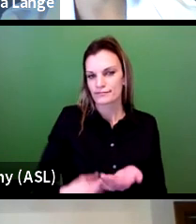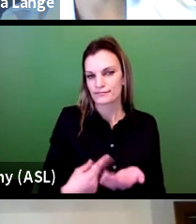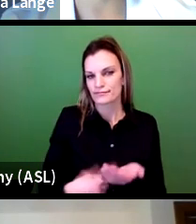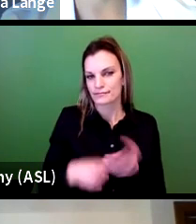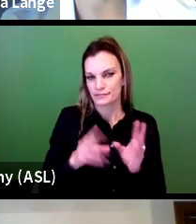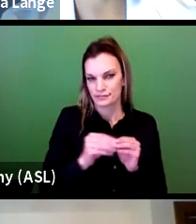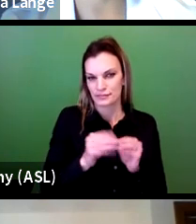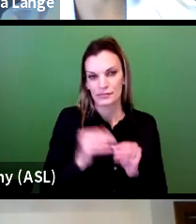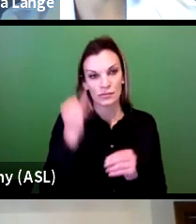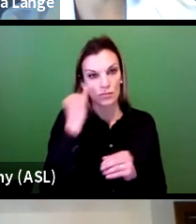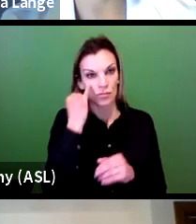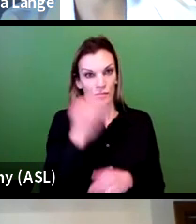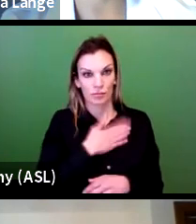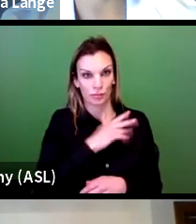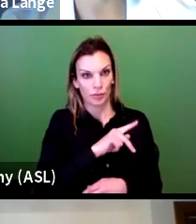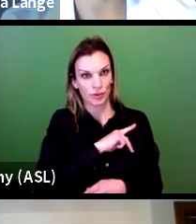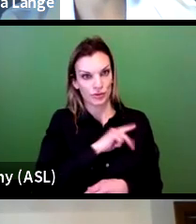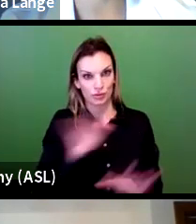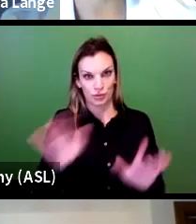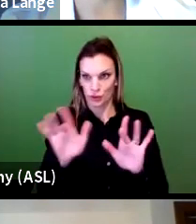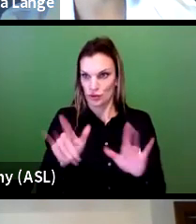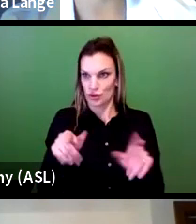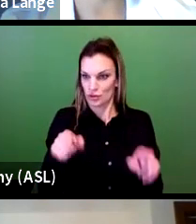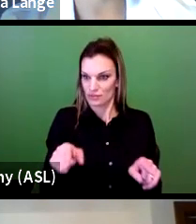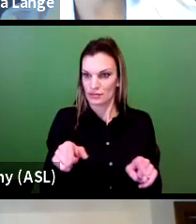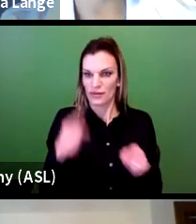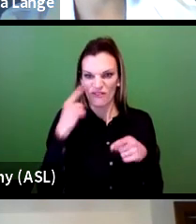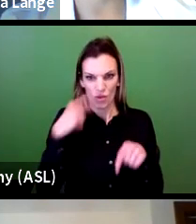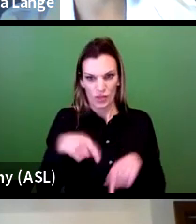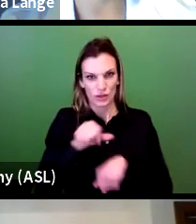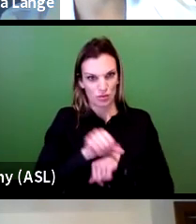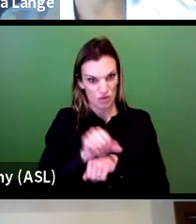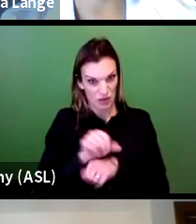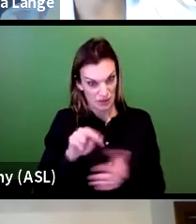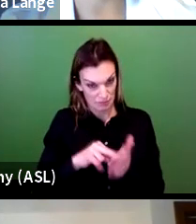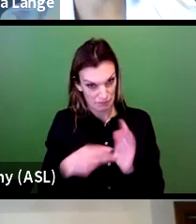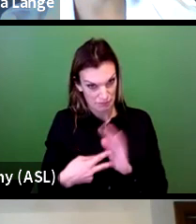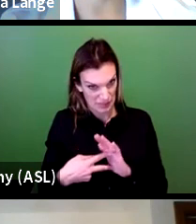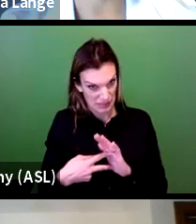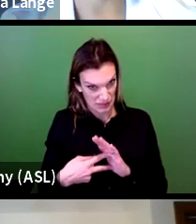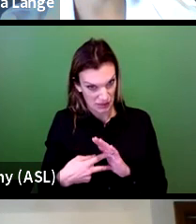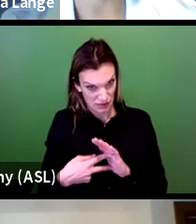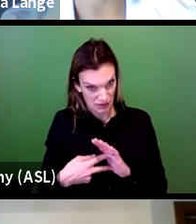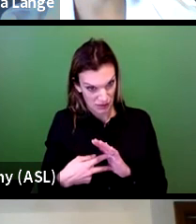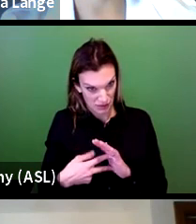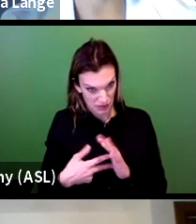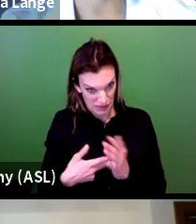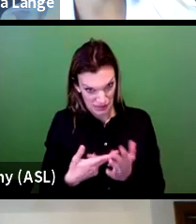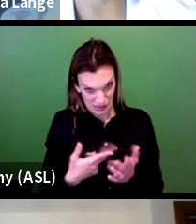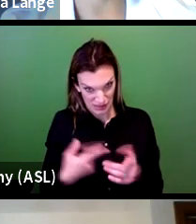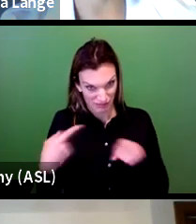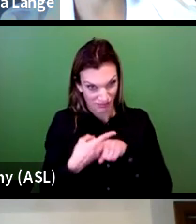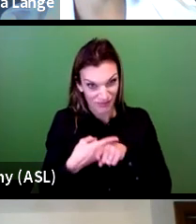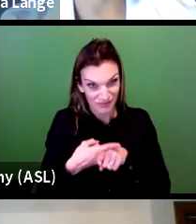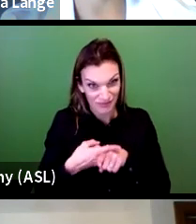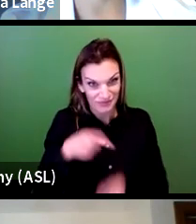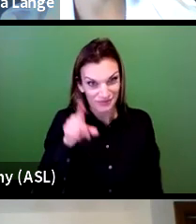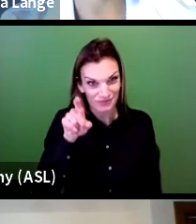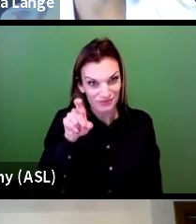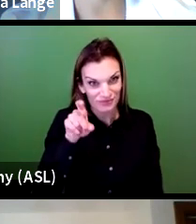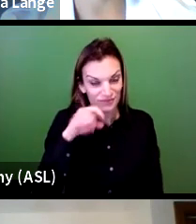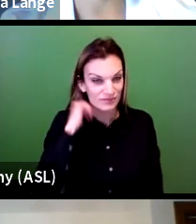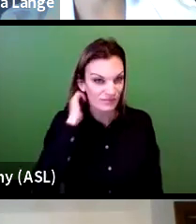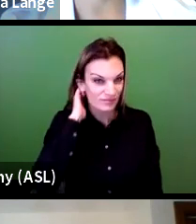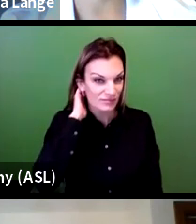our personal computers to do this public work, does that cause a problem for us potentially